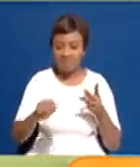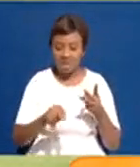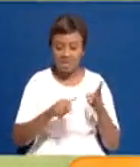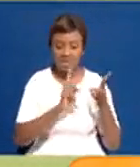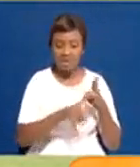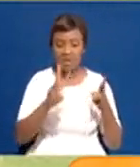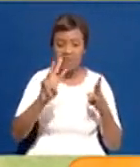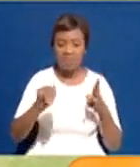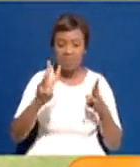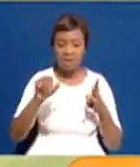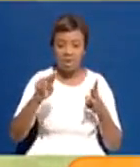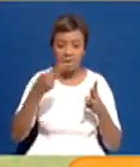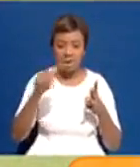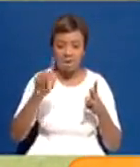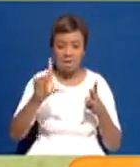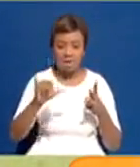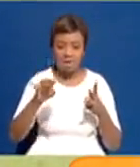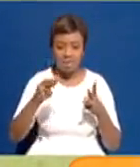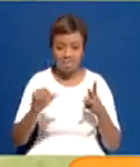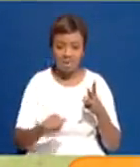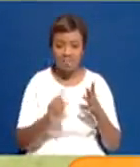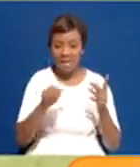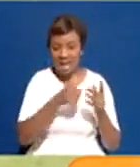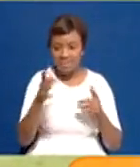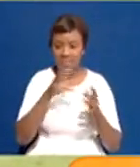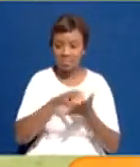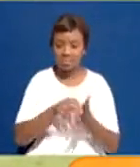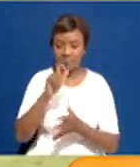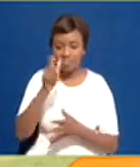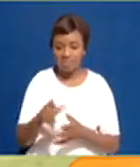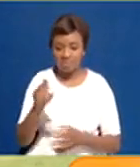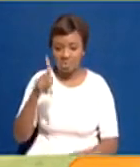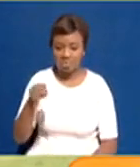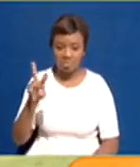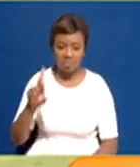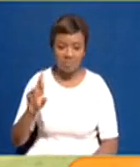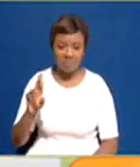Adam. 33 players were called up in the provisional squad.